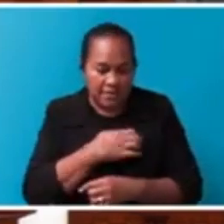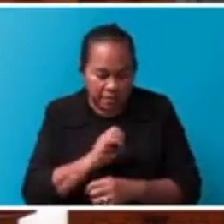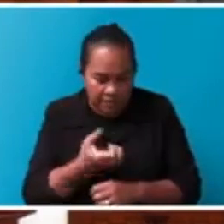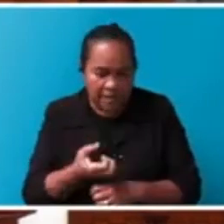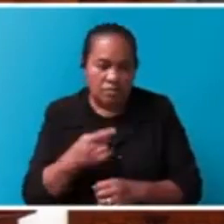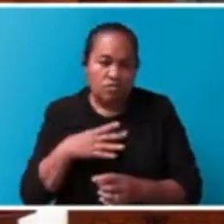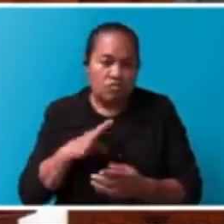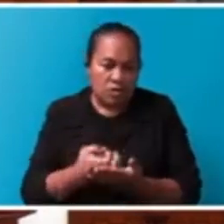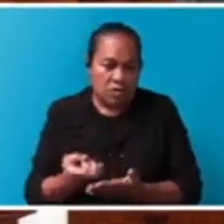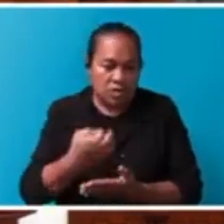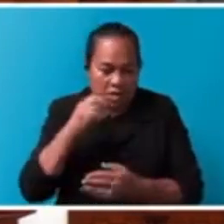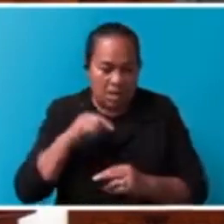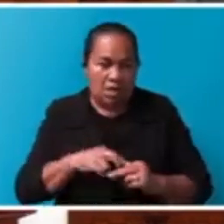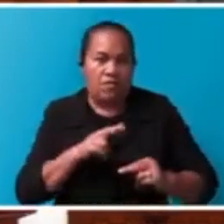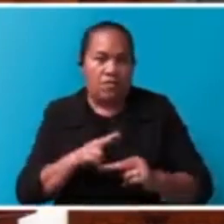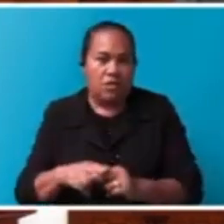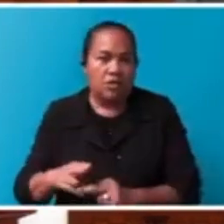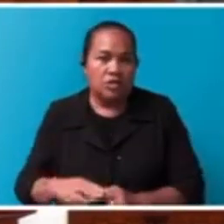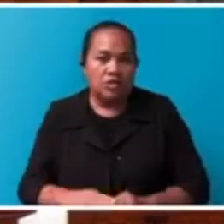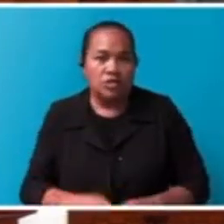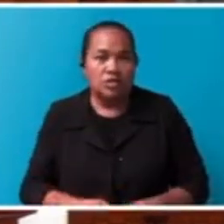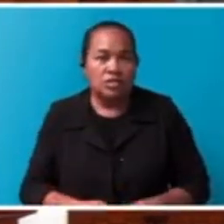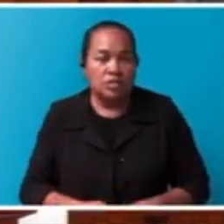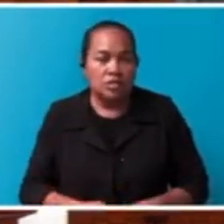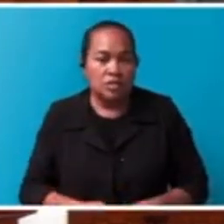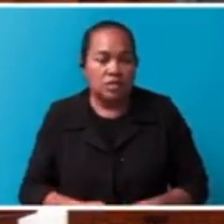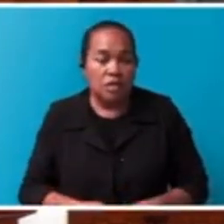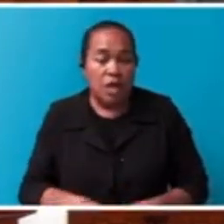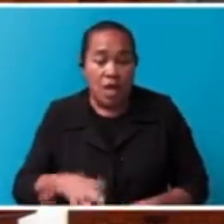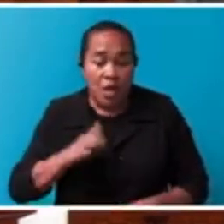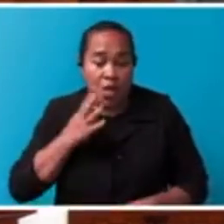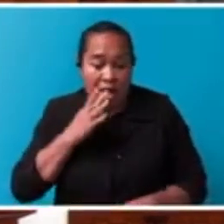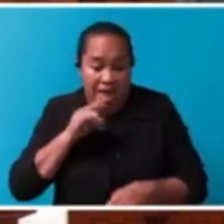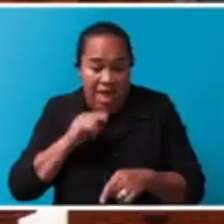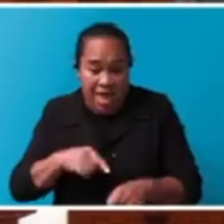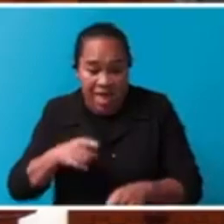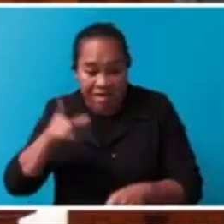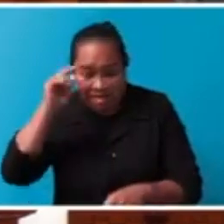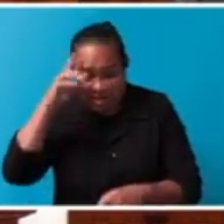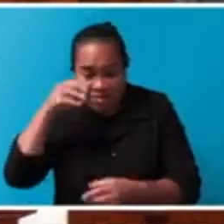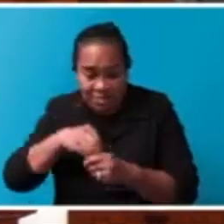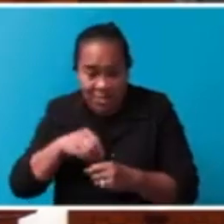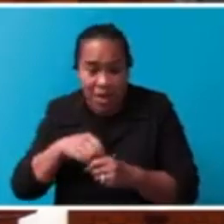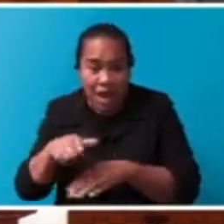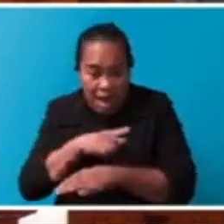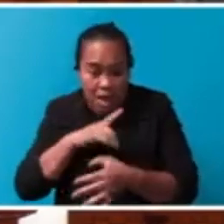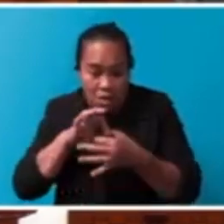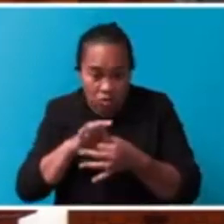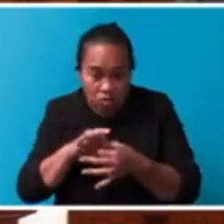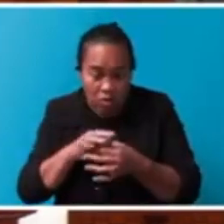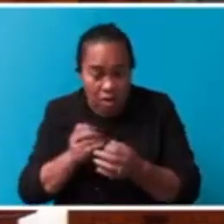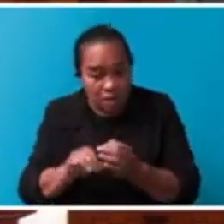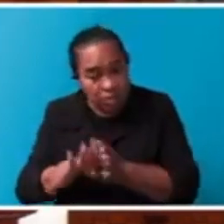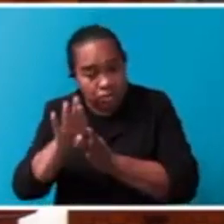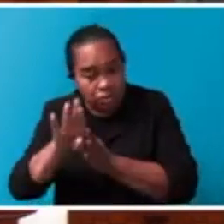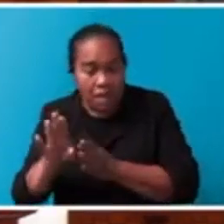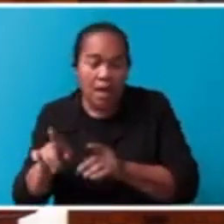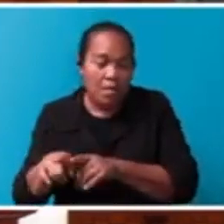economy of Fiji. When indigenous community thrives, all of Fiji